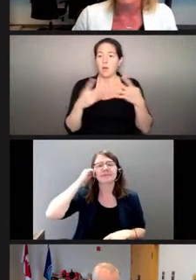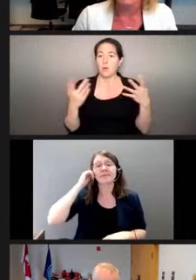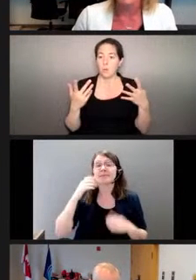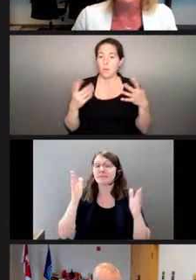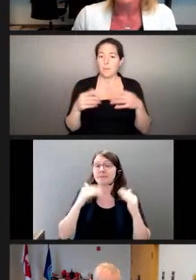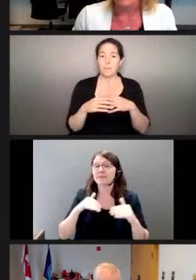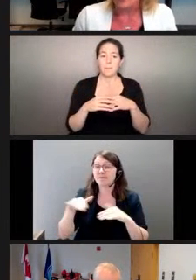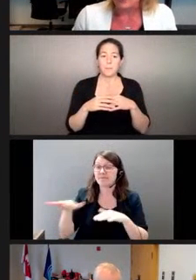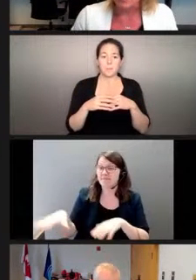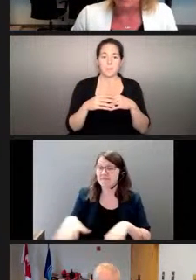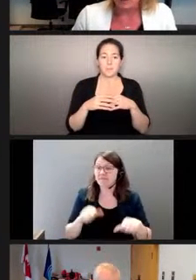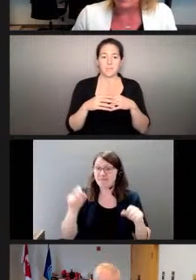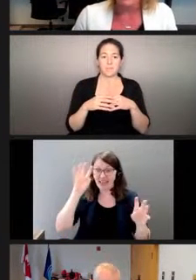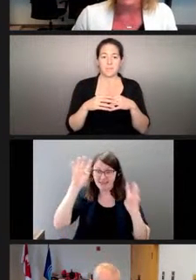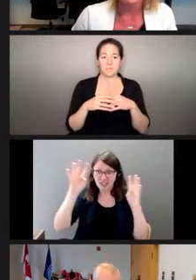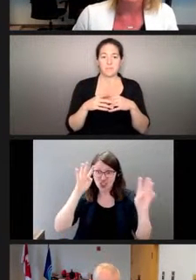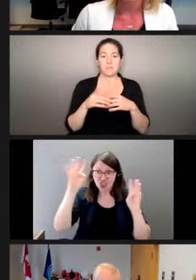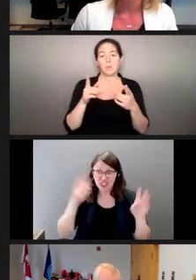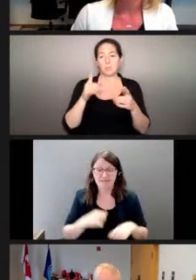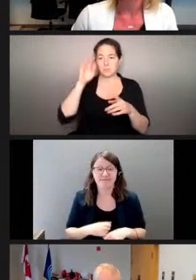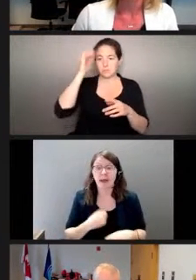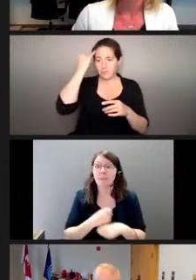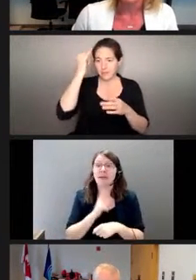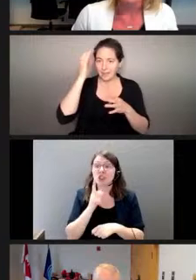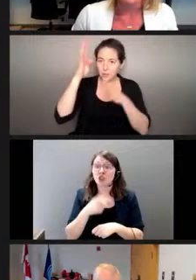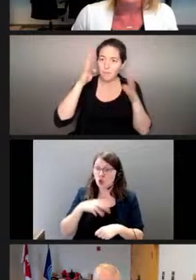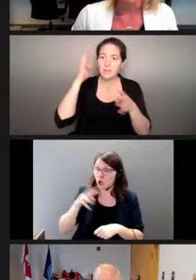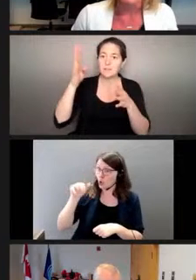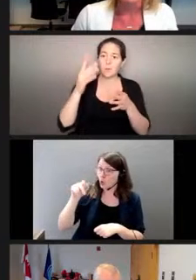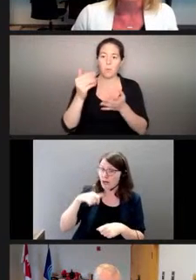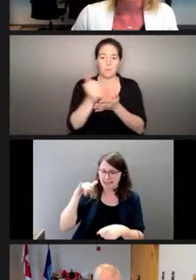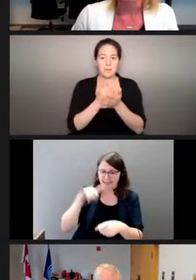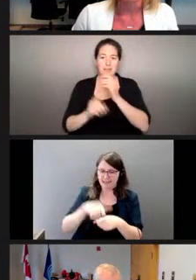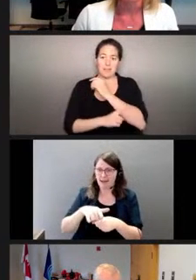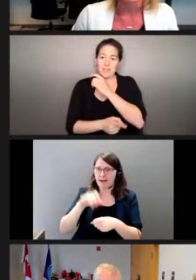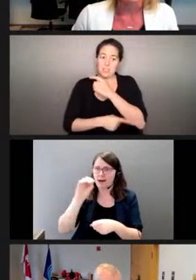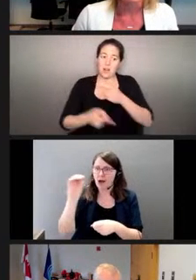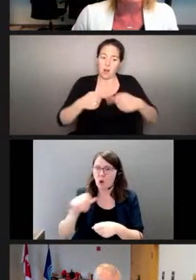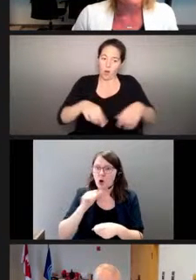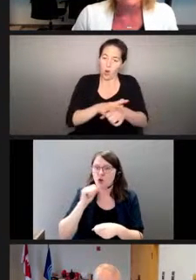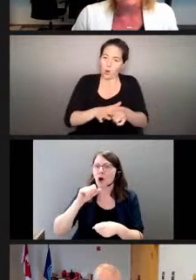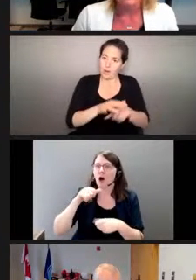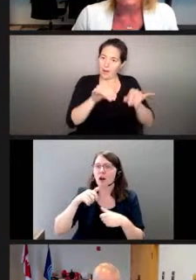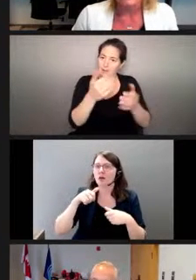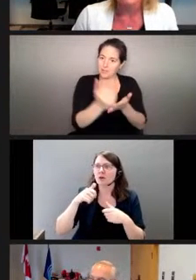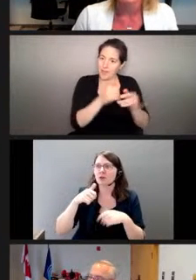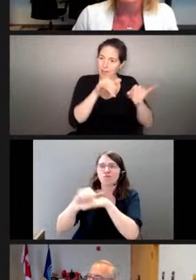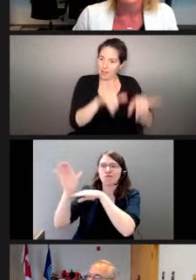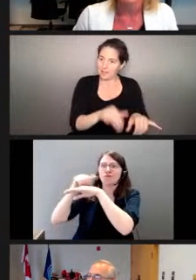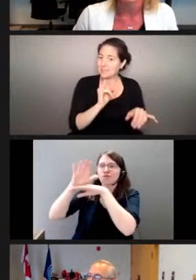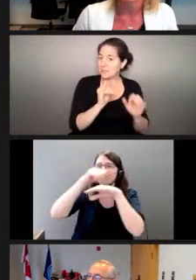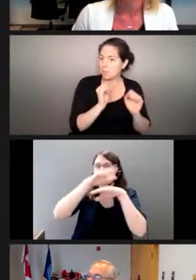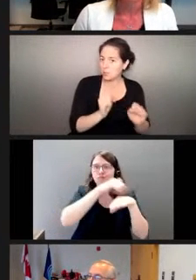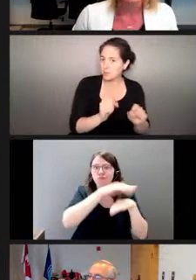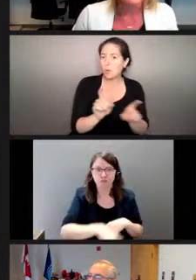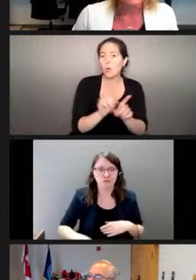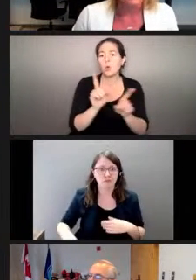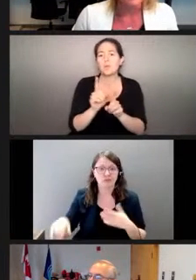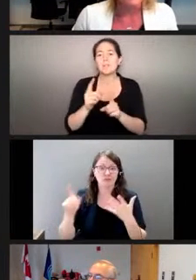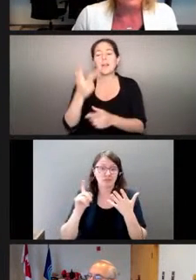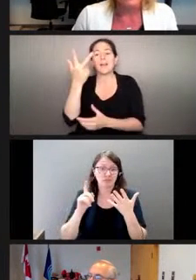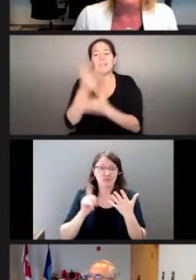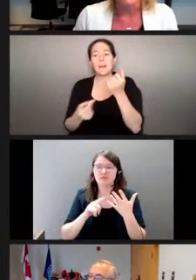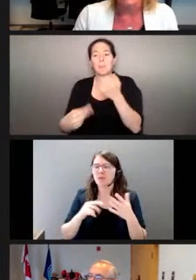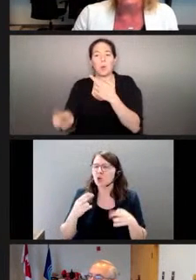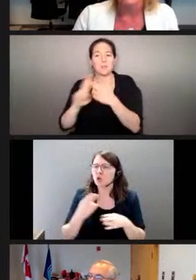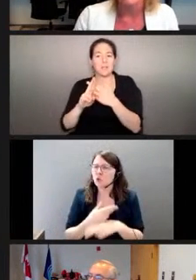waste local, of course, when possible, and using a triple bottom line to balance environmental sustainability, city and